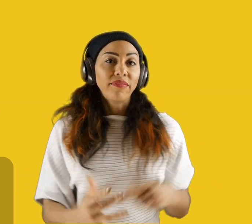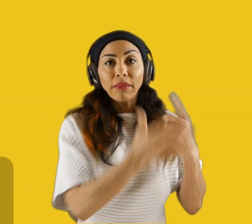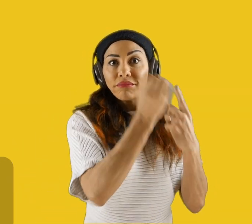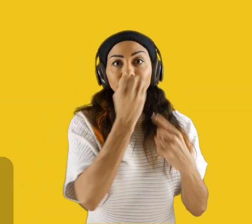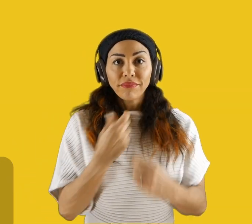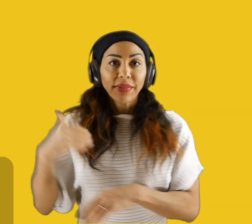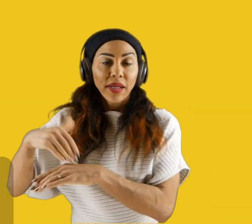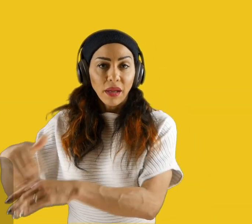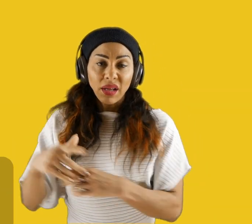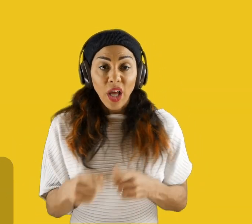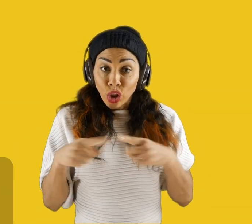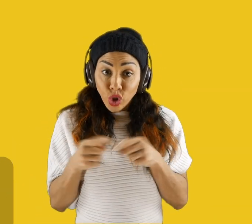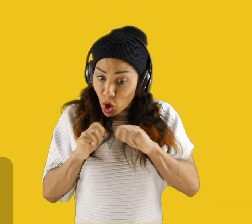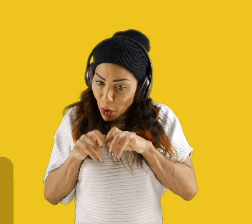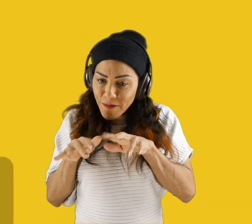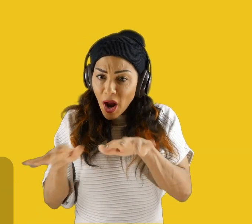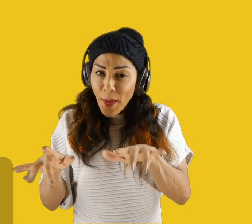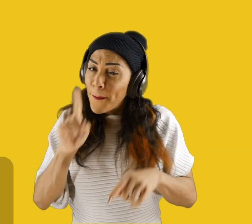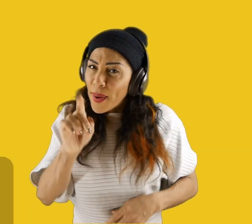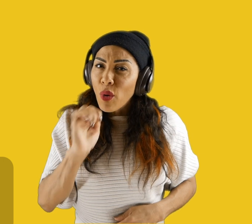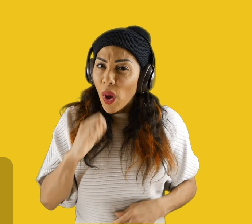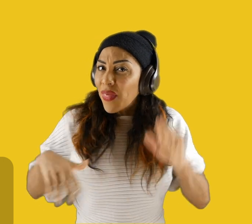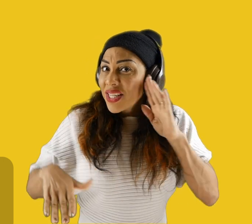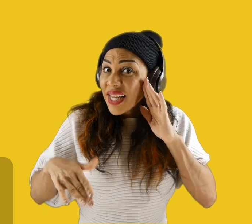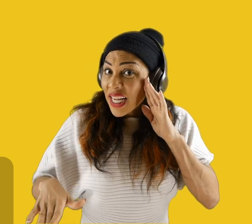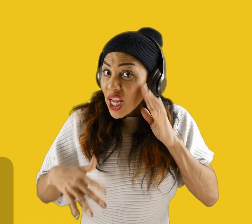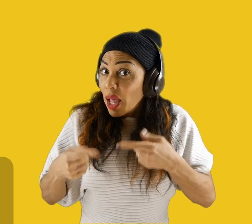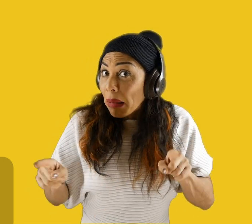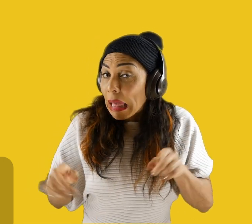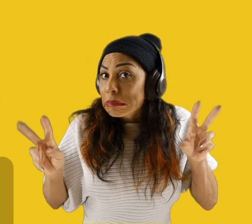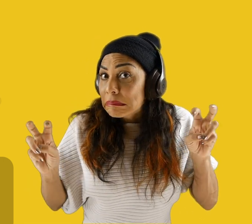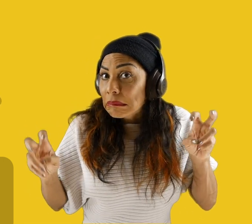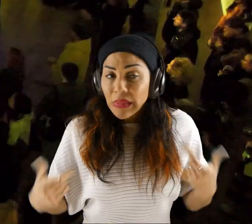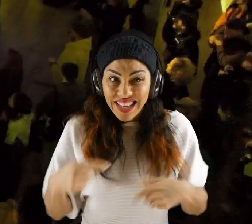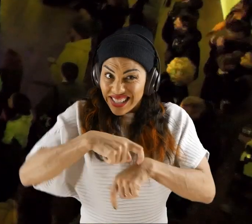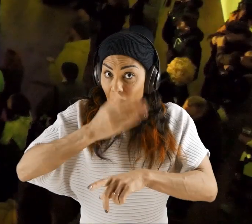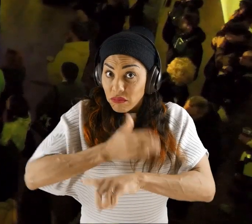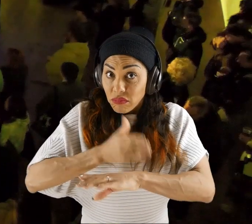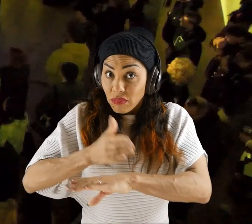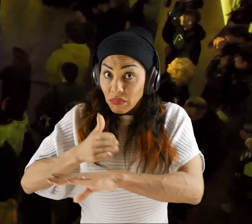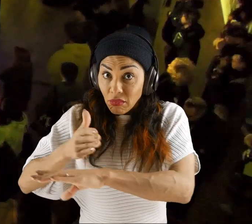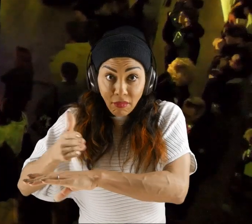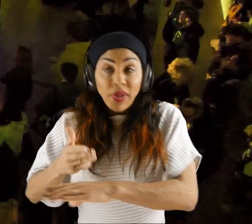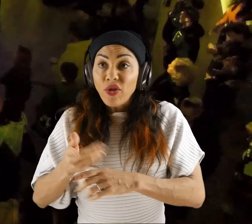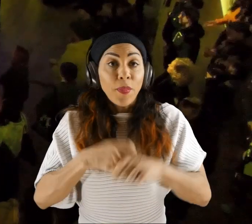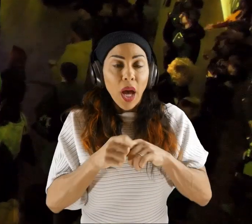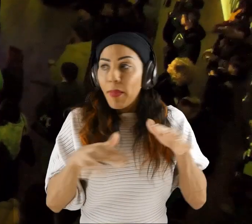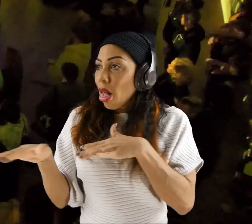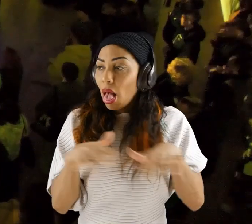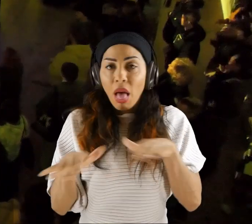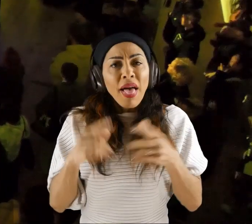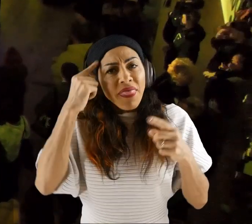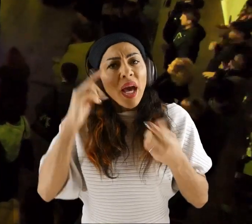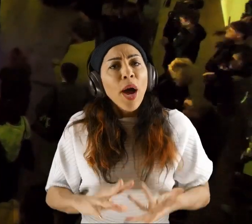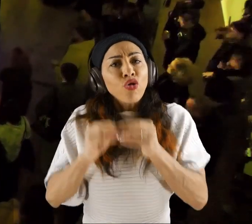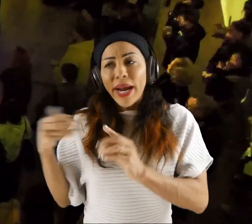good when your song goes viral, but in 2 weeks will the DJ spin that? Time is constant, moments are fleeting. If you ain't careful, something to distract. Consider legacy when you're creating.